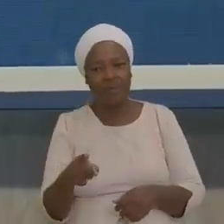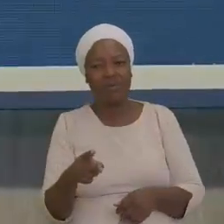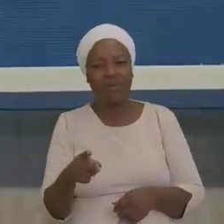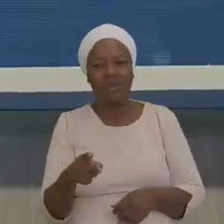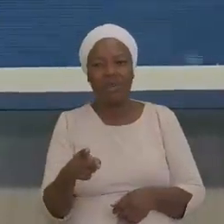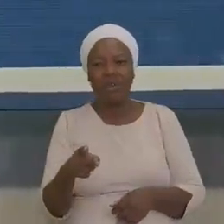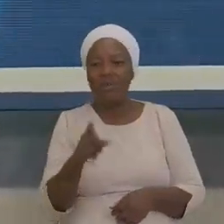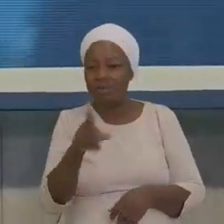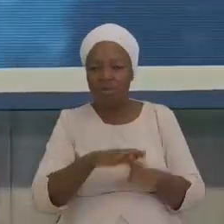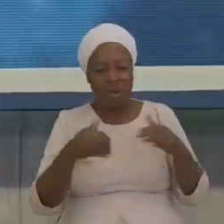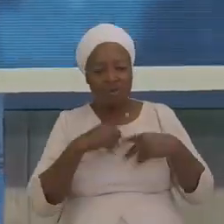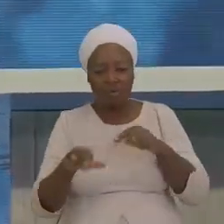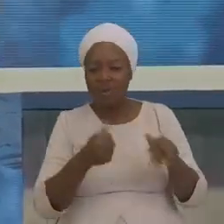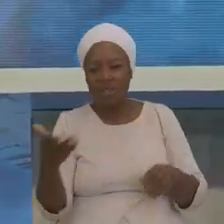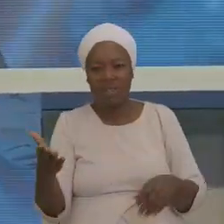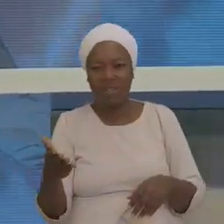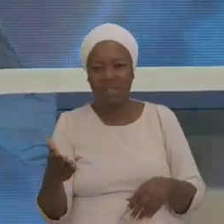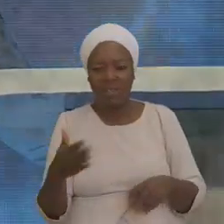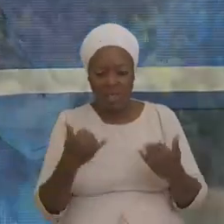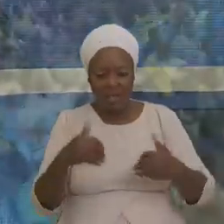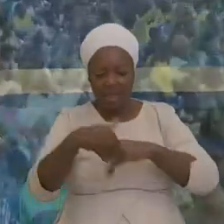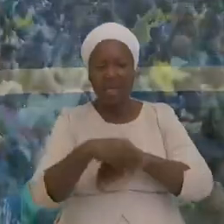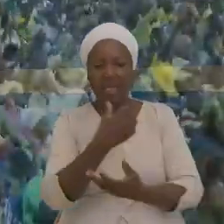Tonight, salvation for everyone.